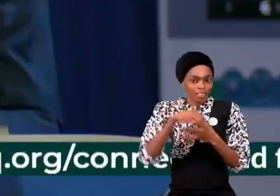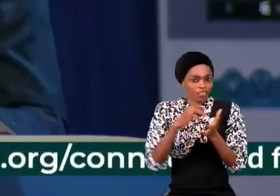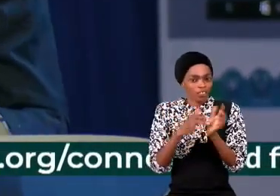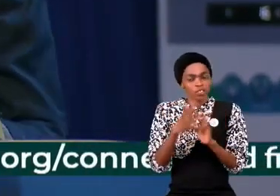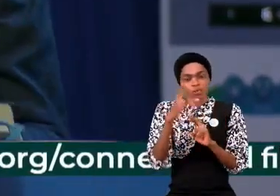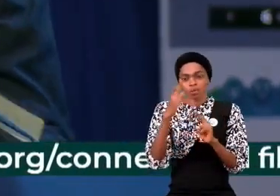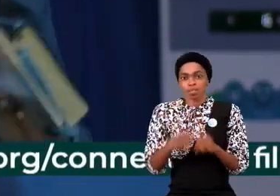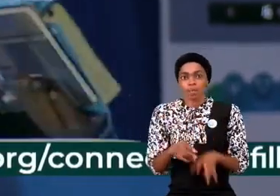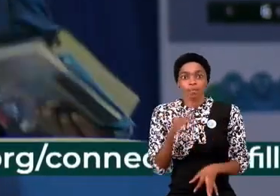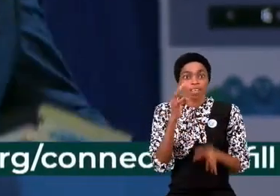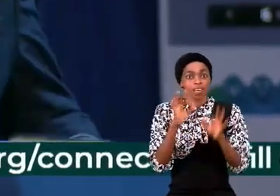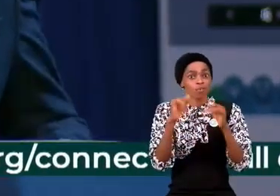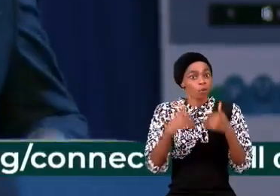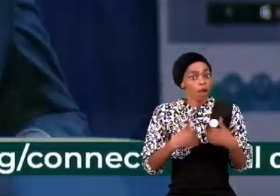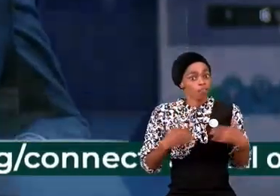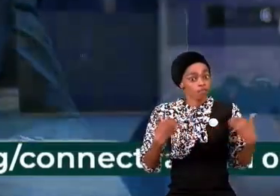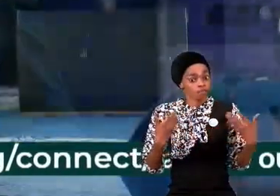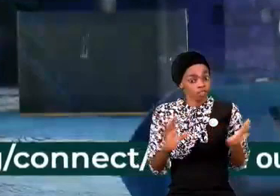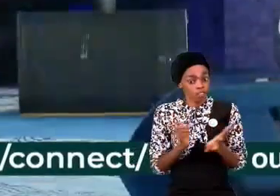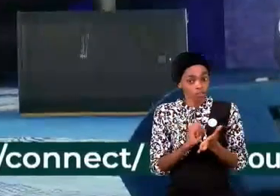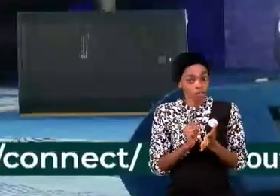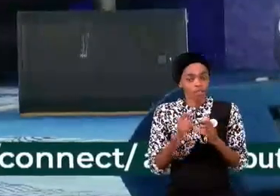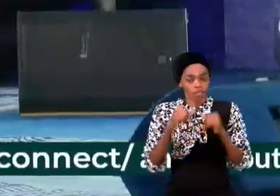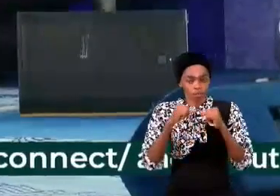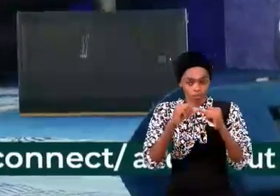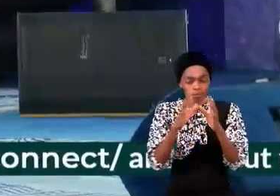Our Father in the Lord is coming now.